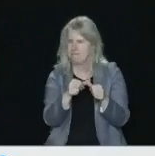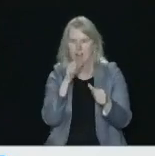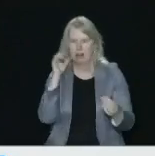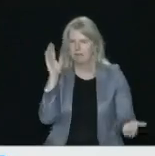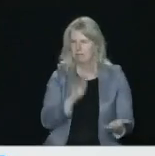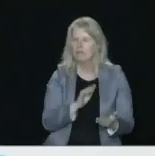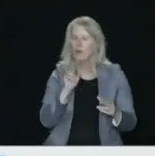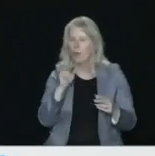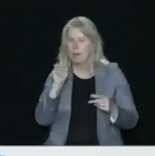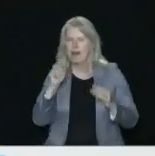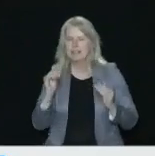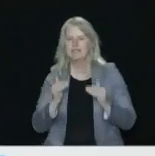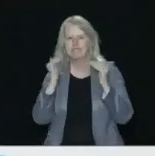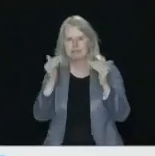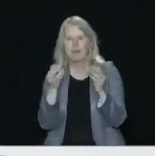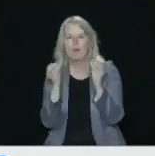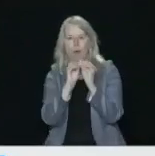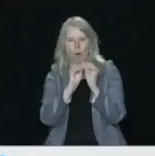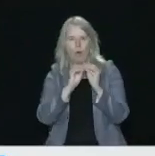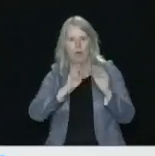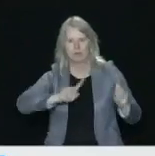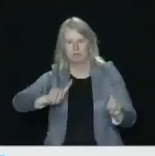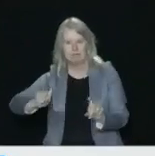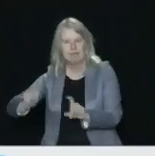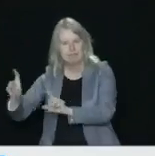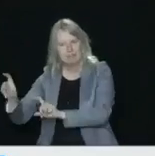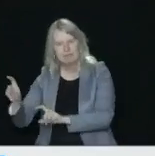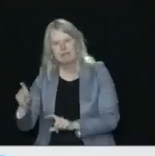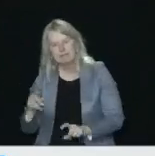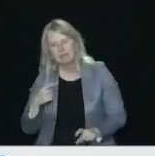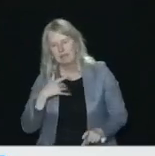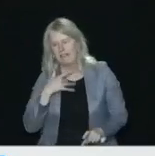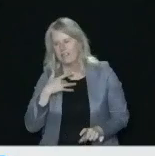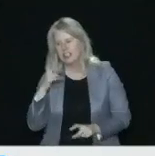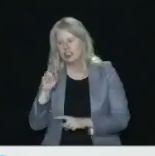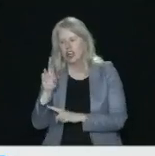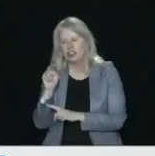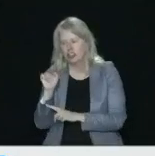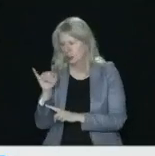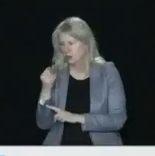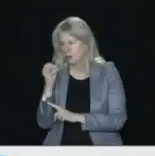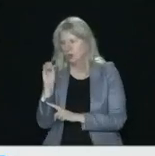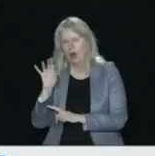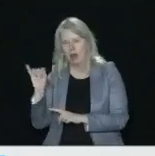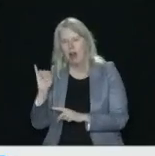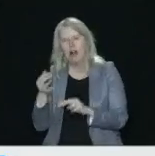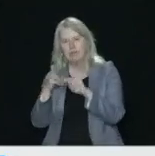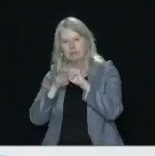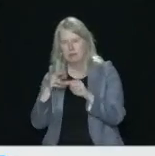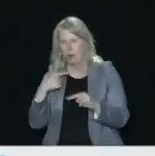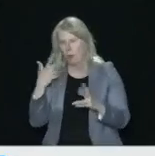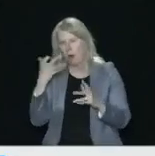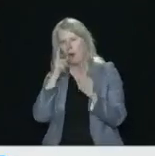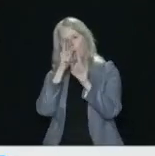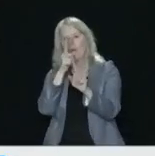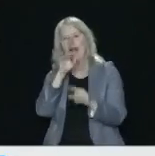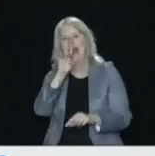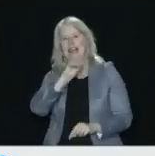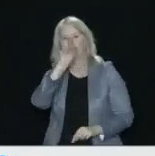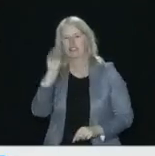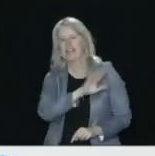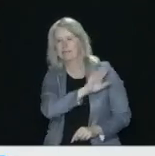of the symptoms sometimes what you have, is that they must be more integrated from lab testing